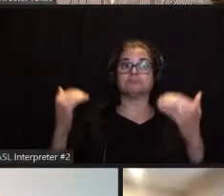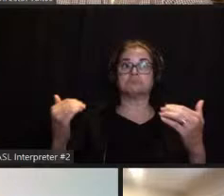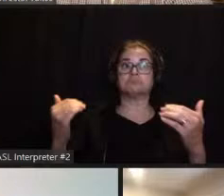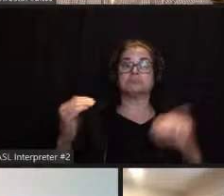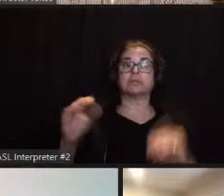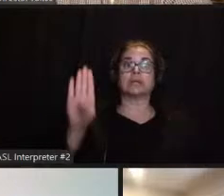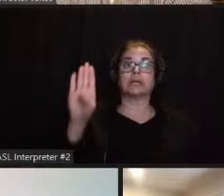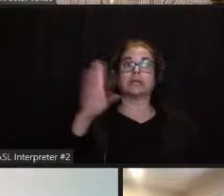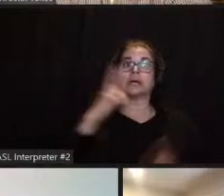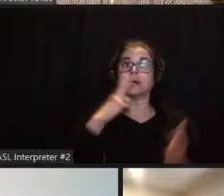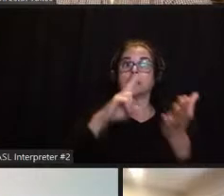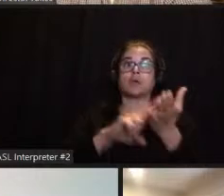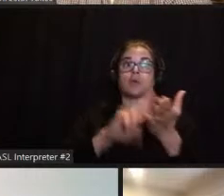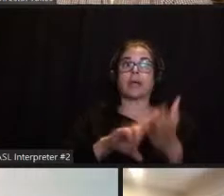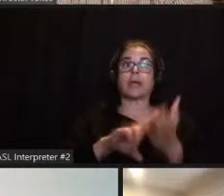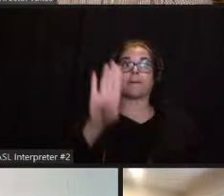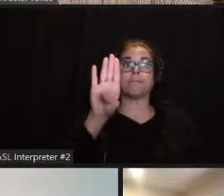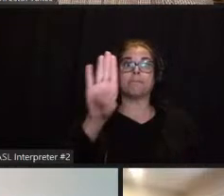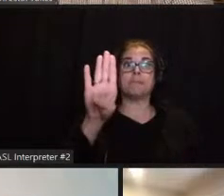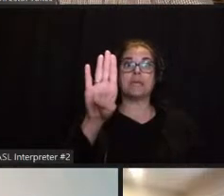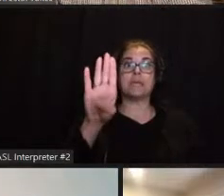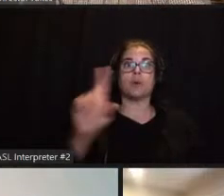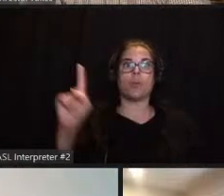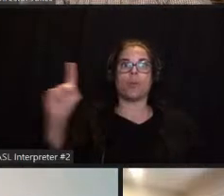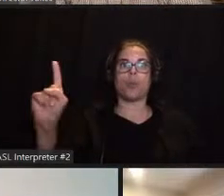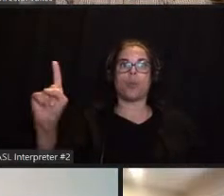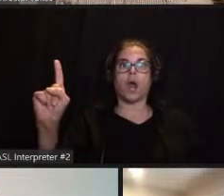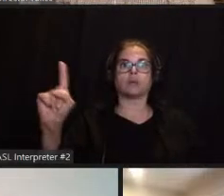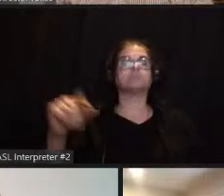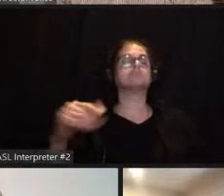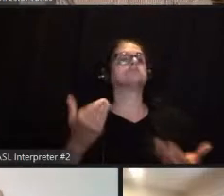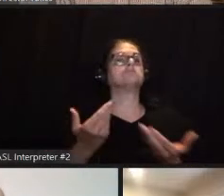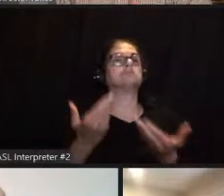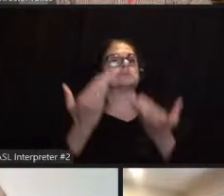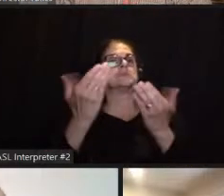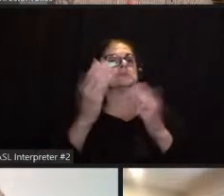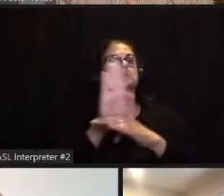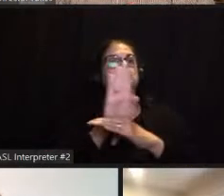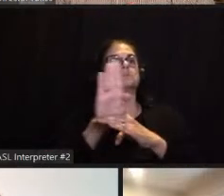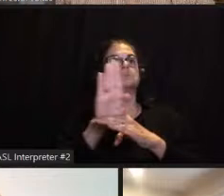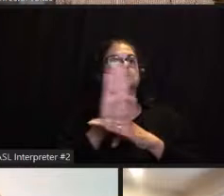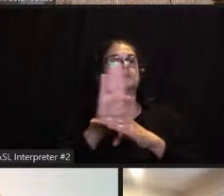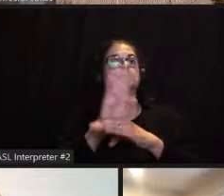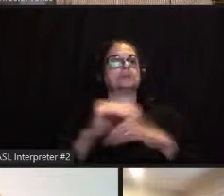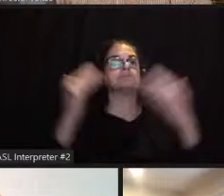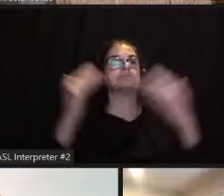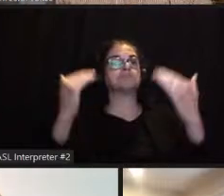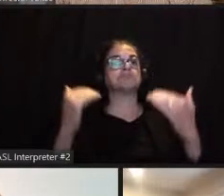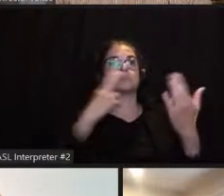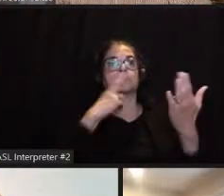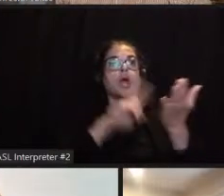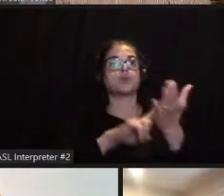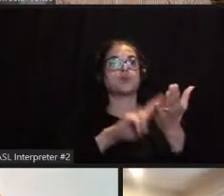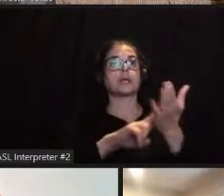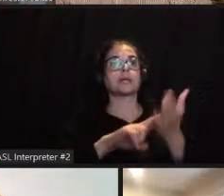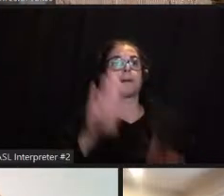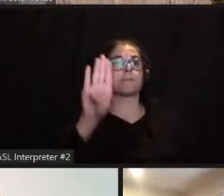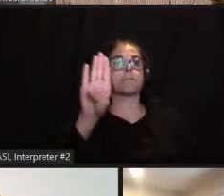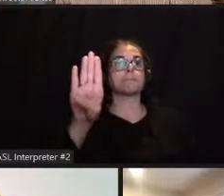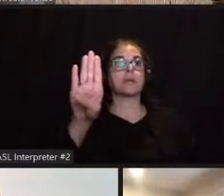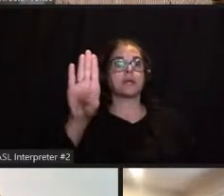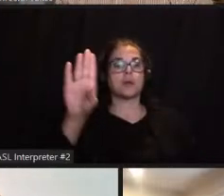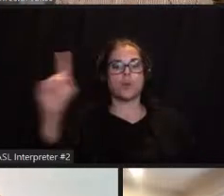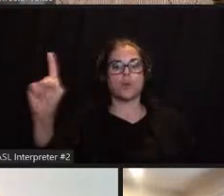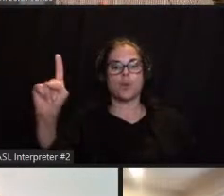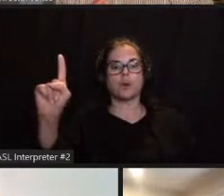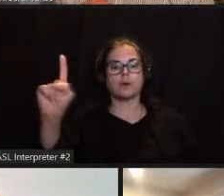boy, 1. Our next order of business is contract B1, a contract